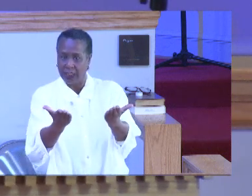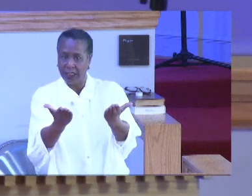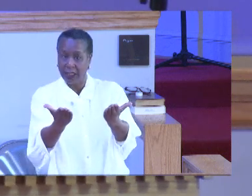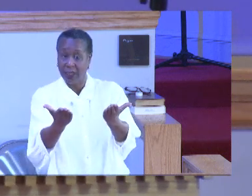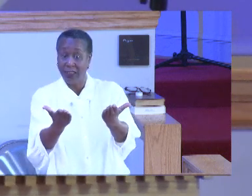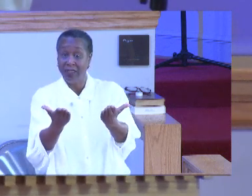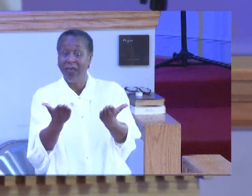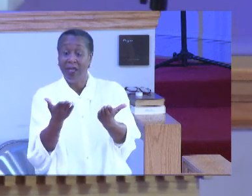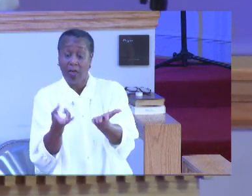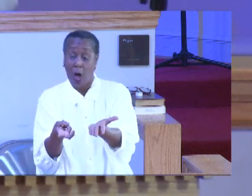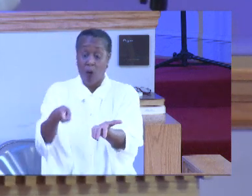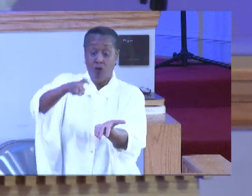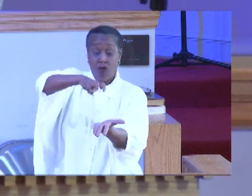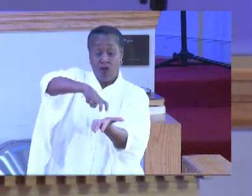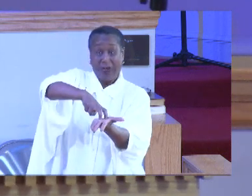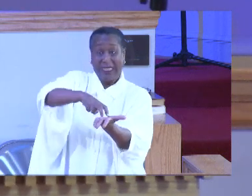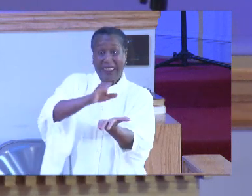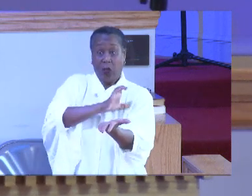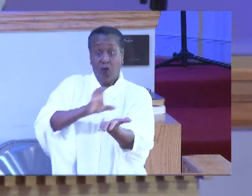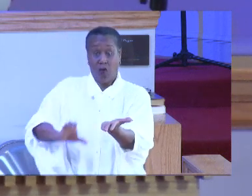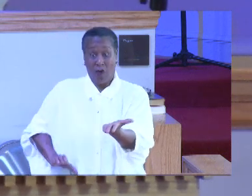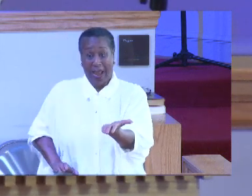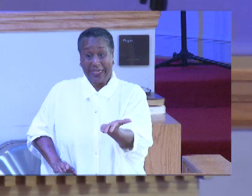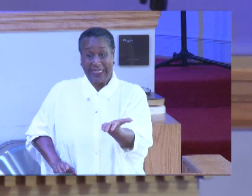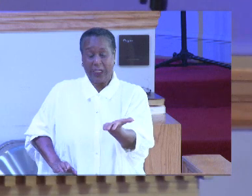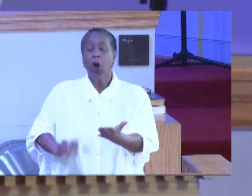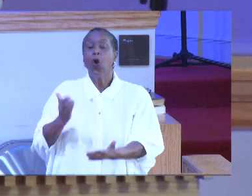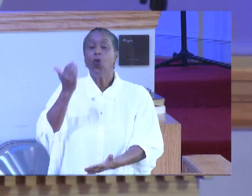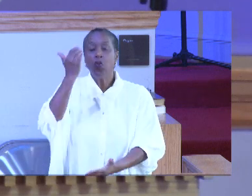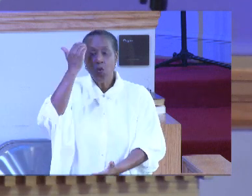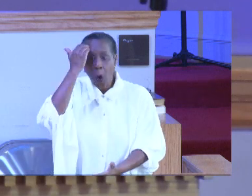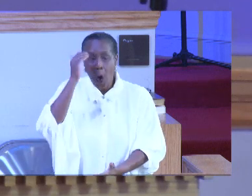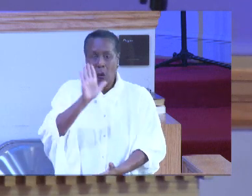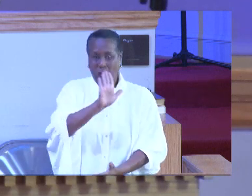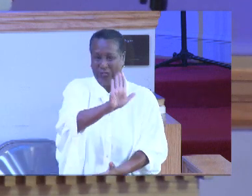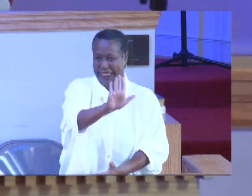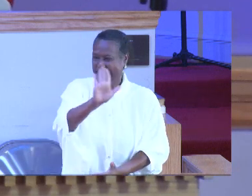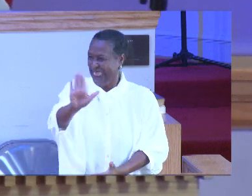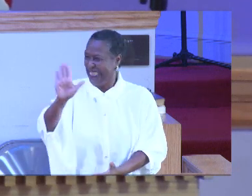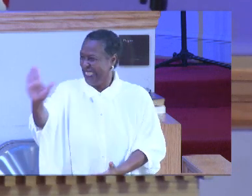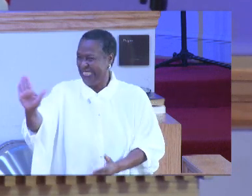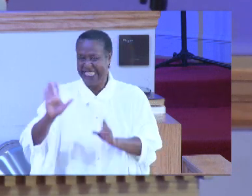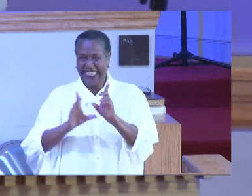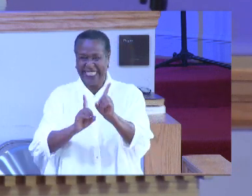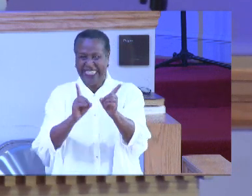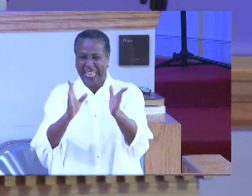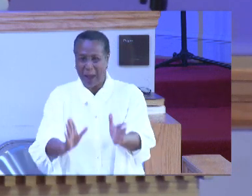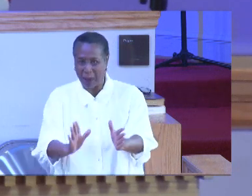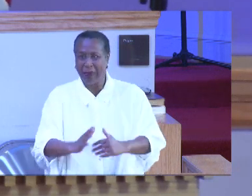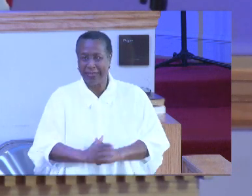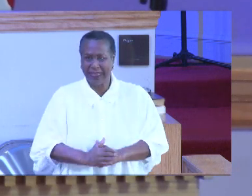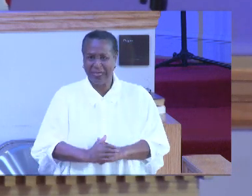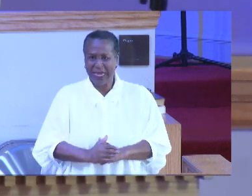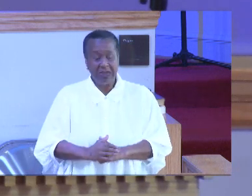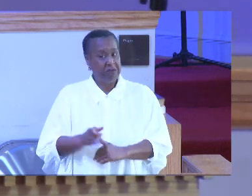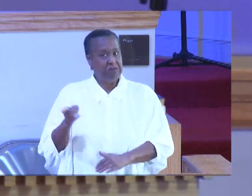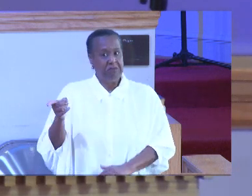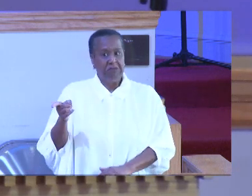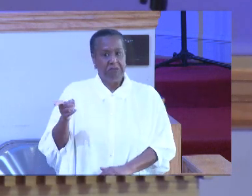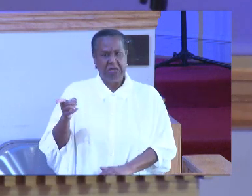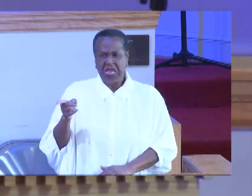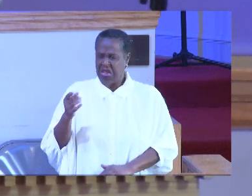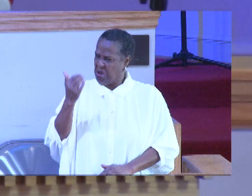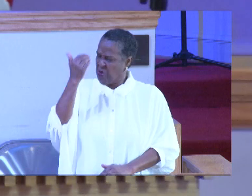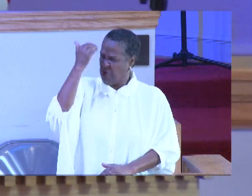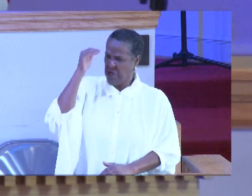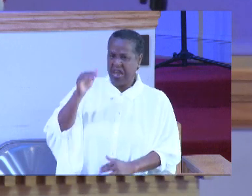the risen Christ knows his disciples. And he does not know them in